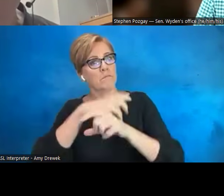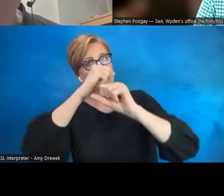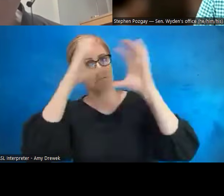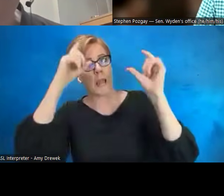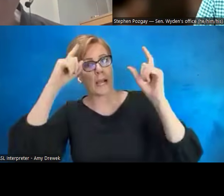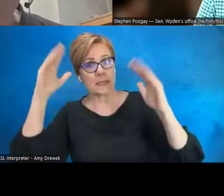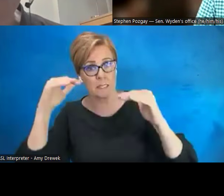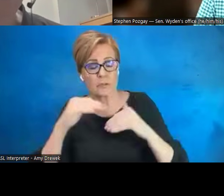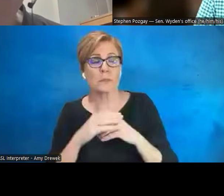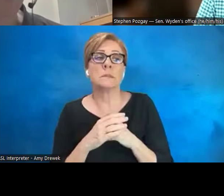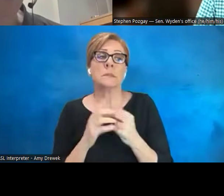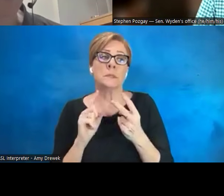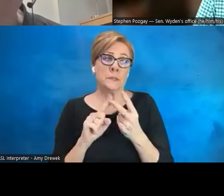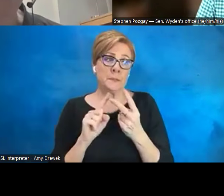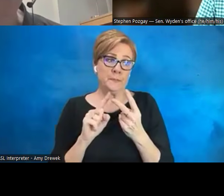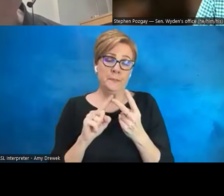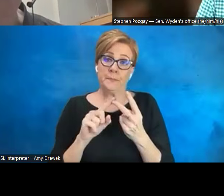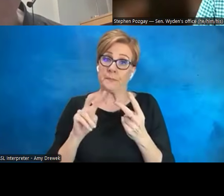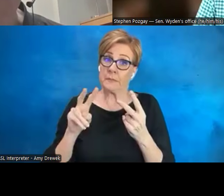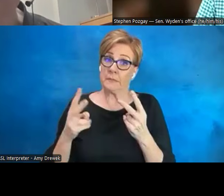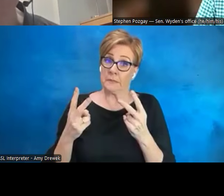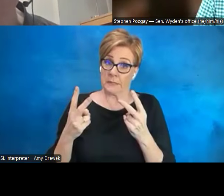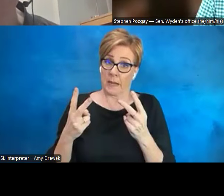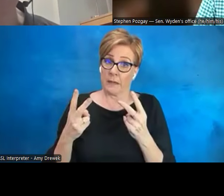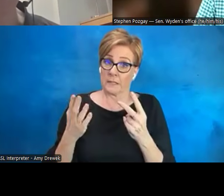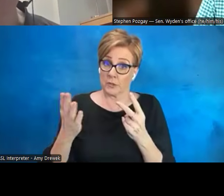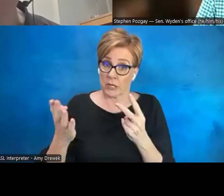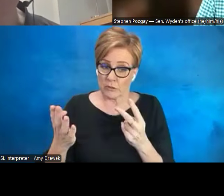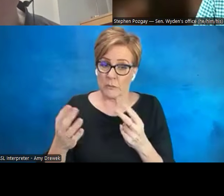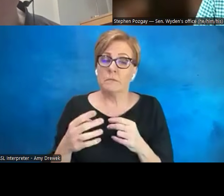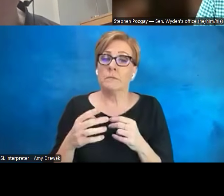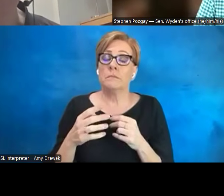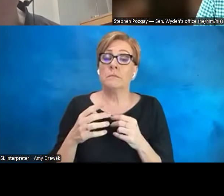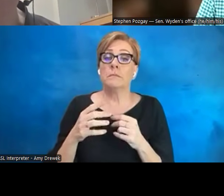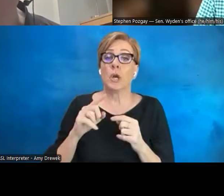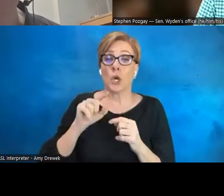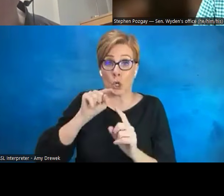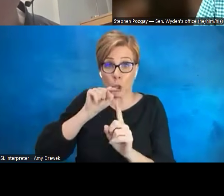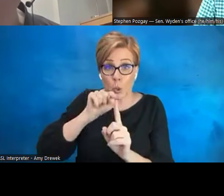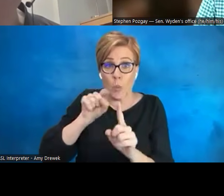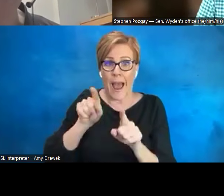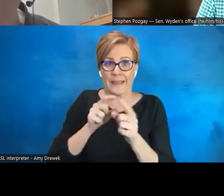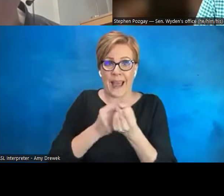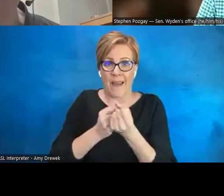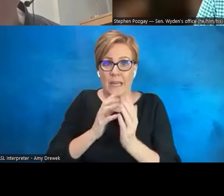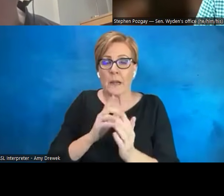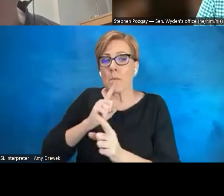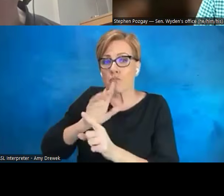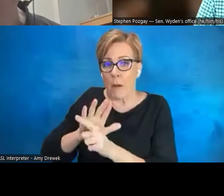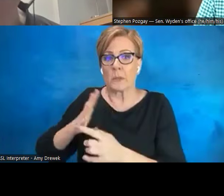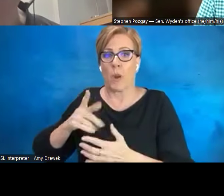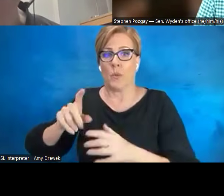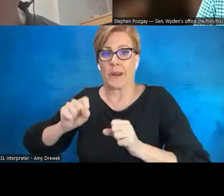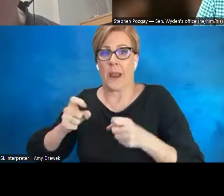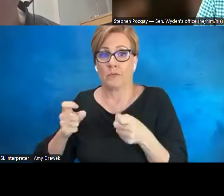then my second suggestion is only promise what you can control. So I will tell clients, I will fax